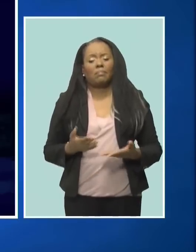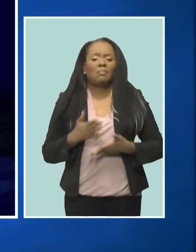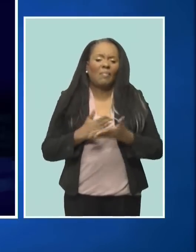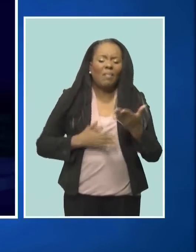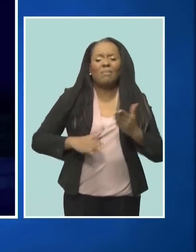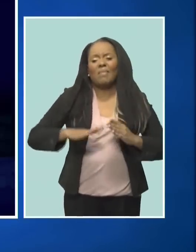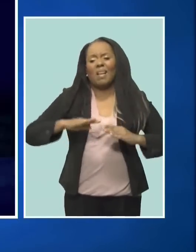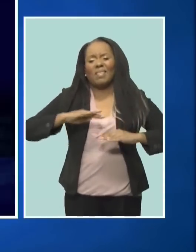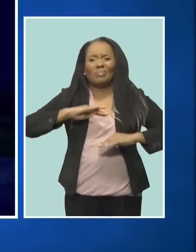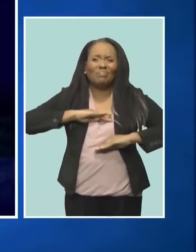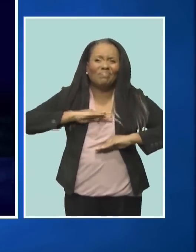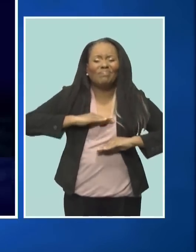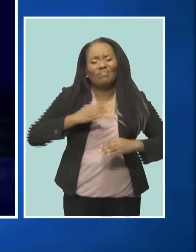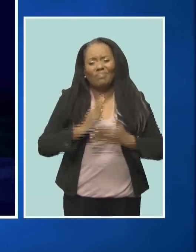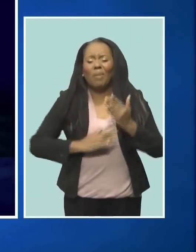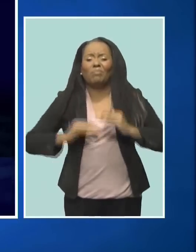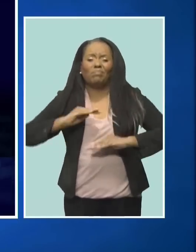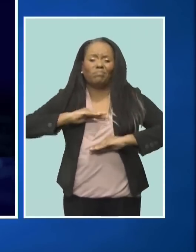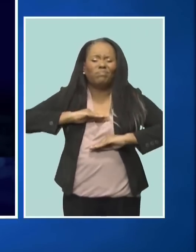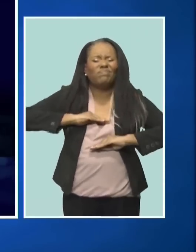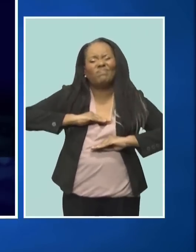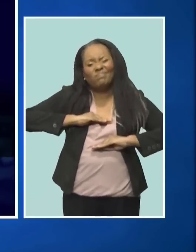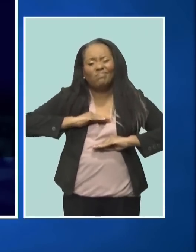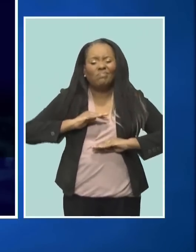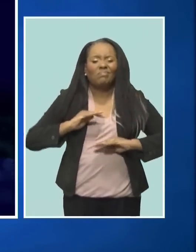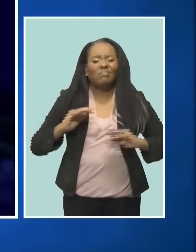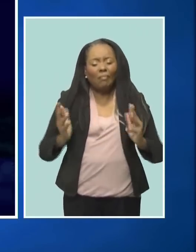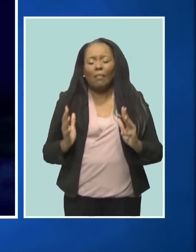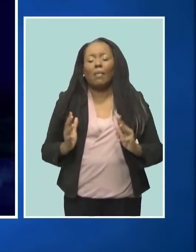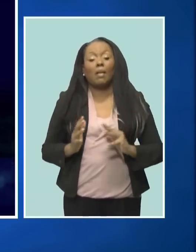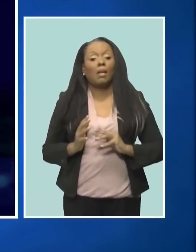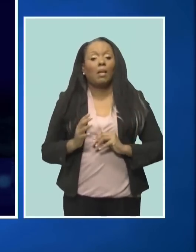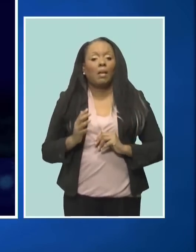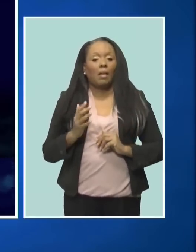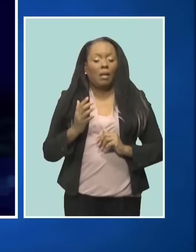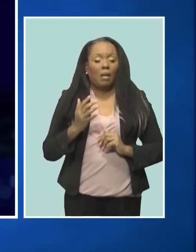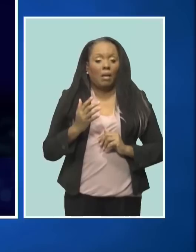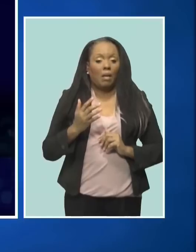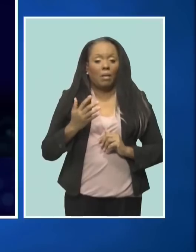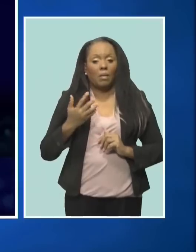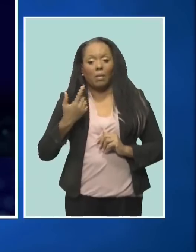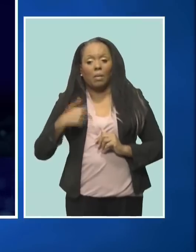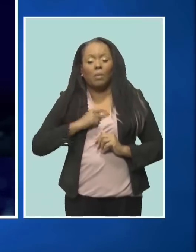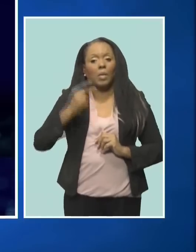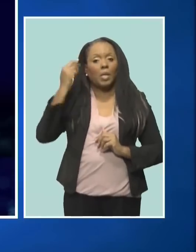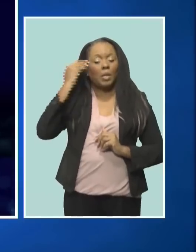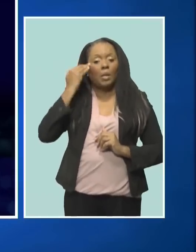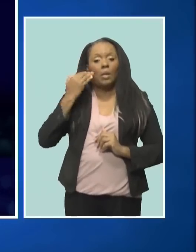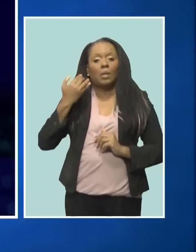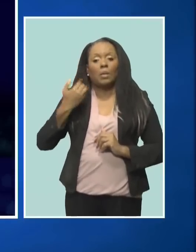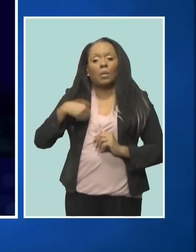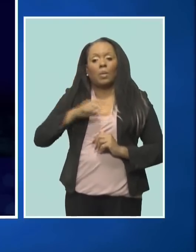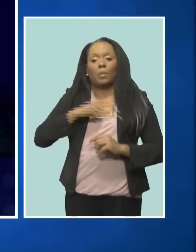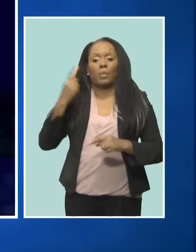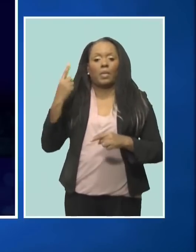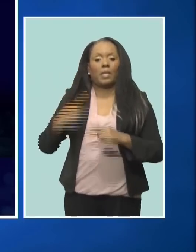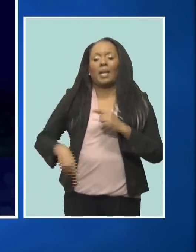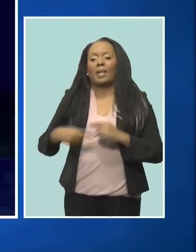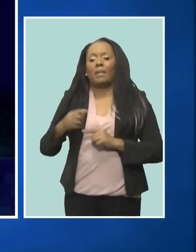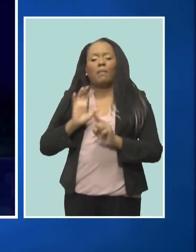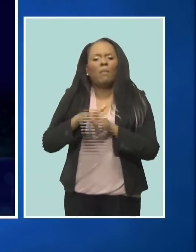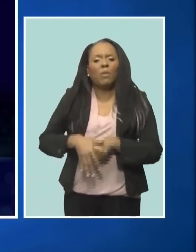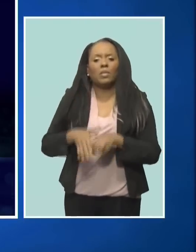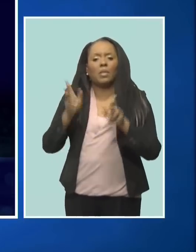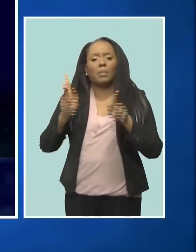satisfactory to some regard. We are conscious of the fact that we cannot legislate attitudes, but